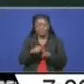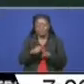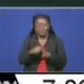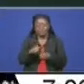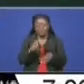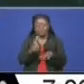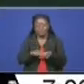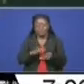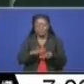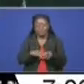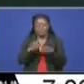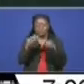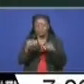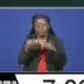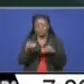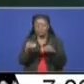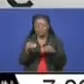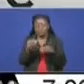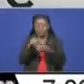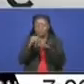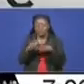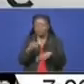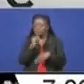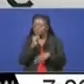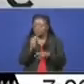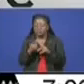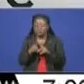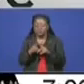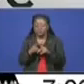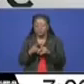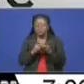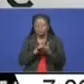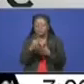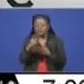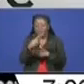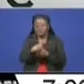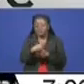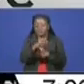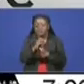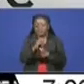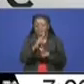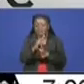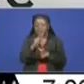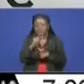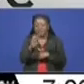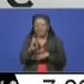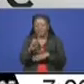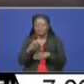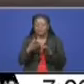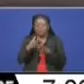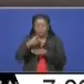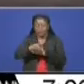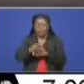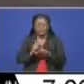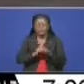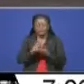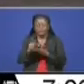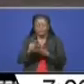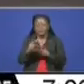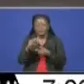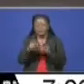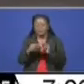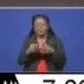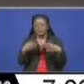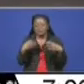engage in this illegal practice. Chairman of the Price Control Commission, Danny Sumner, says a number of complaints have been filed for a hike in prices